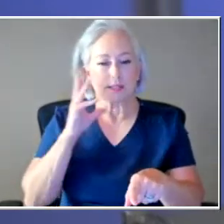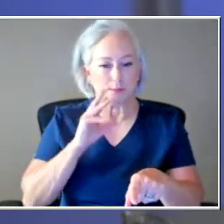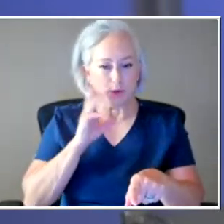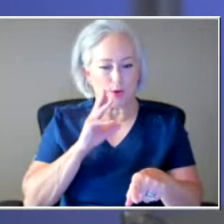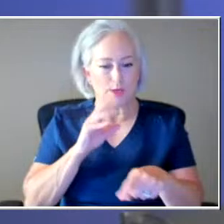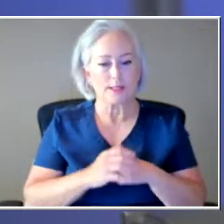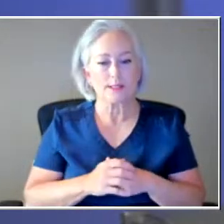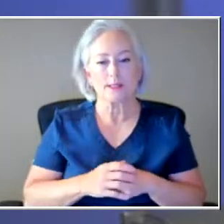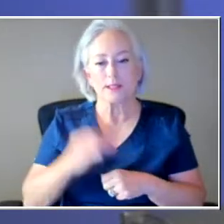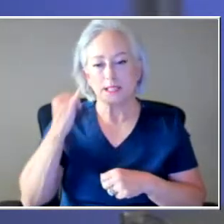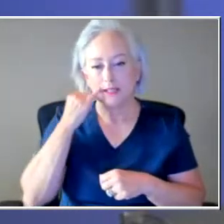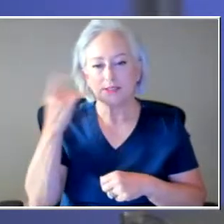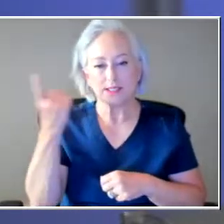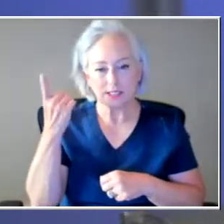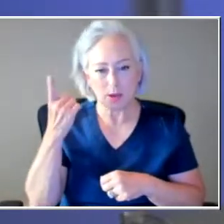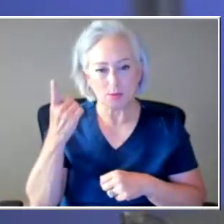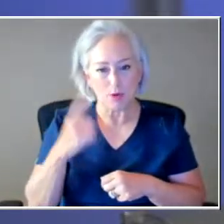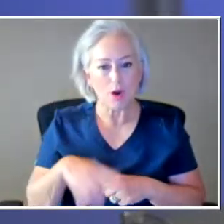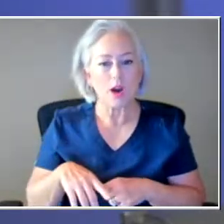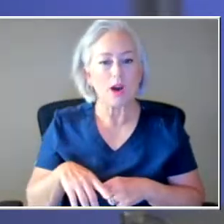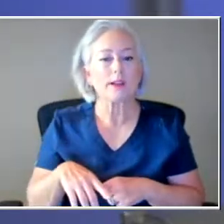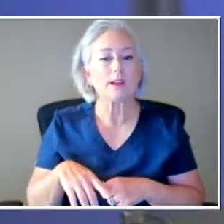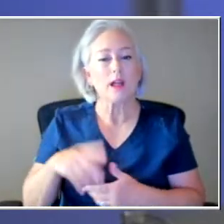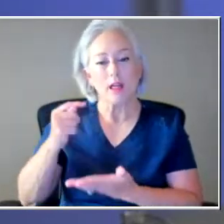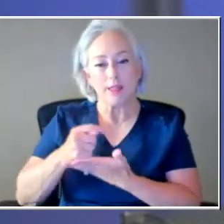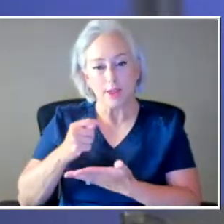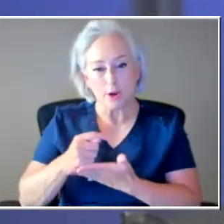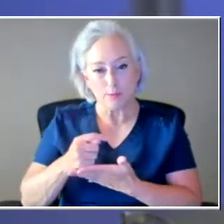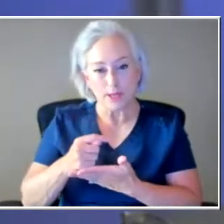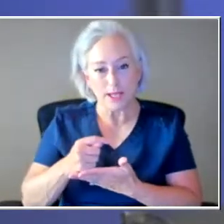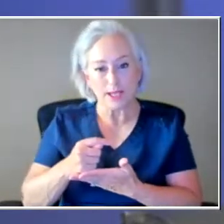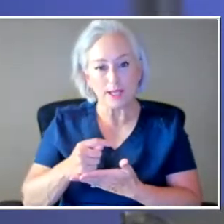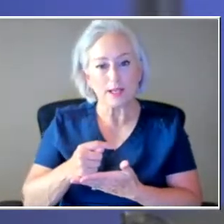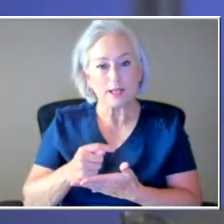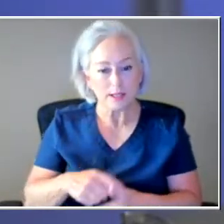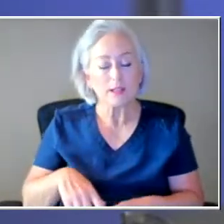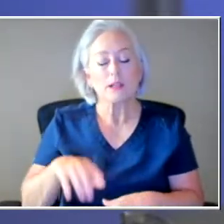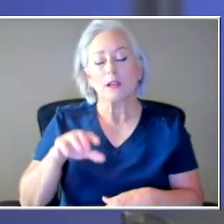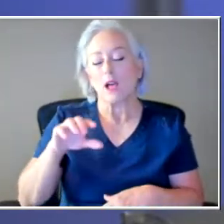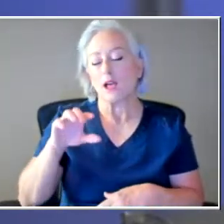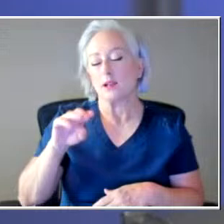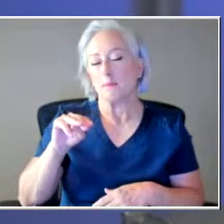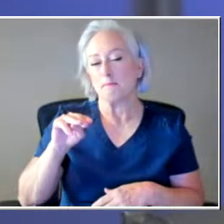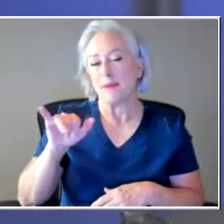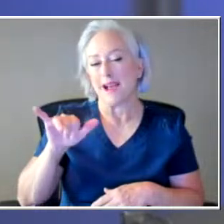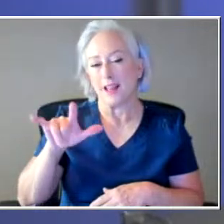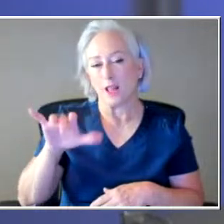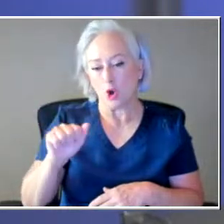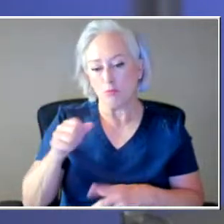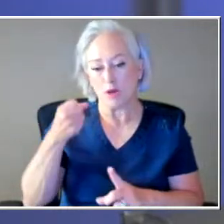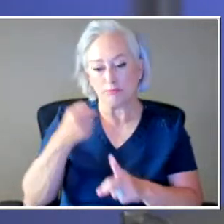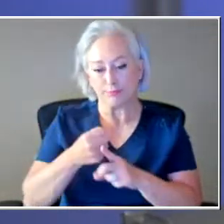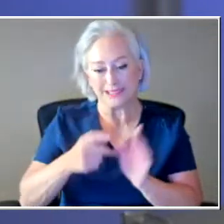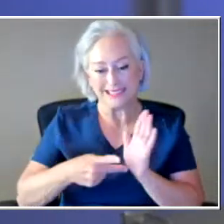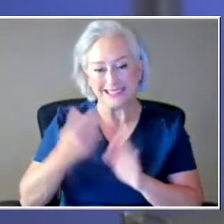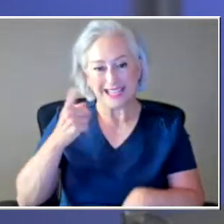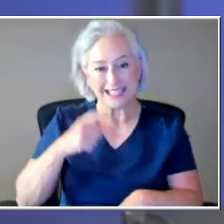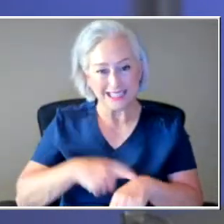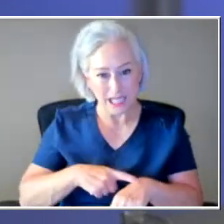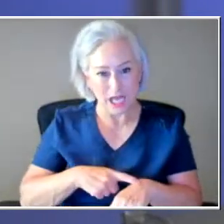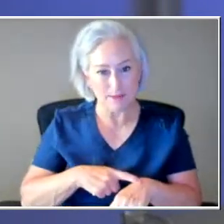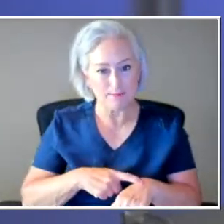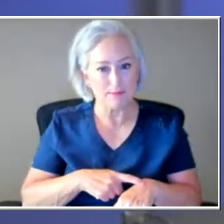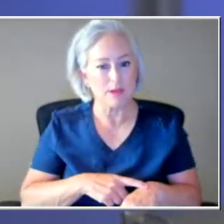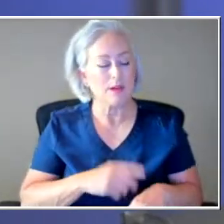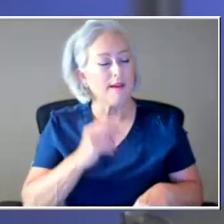myeloma therapy, transplant, and then the myeloma came back, they'd be eligible to receive CAR T right at the second line,